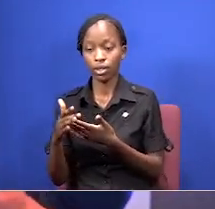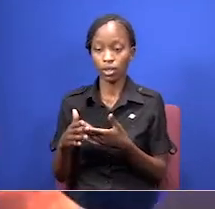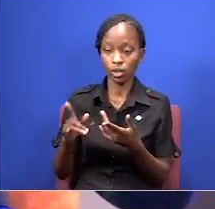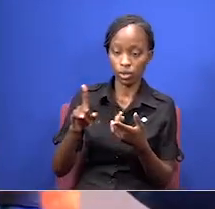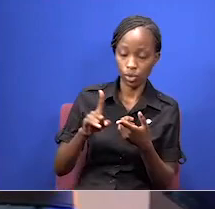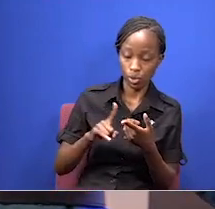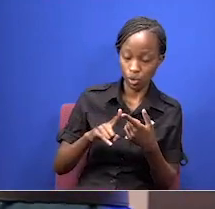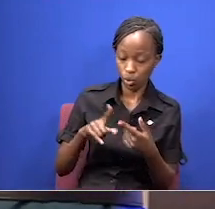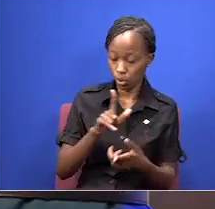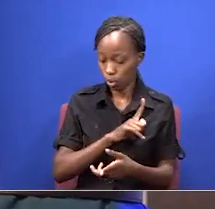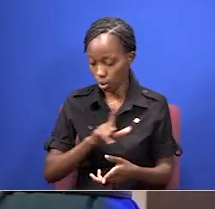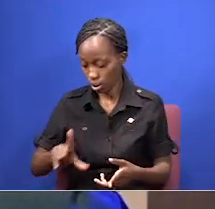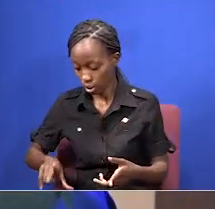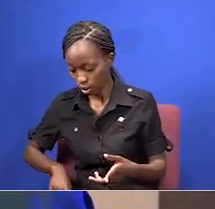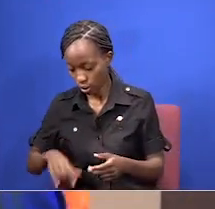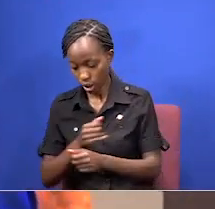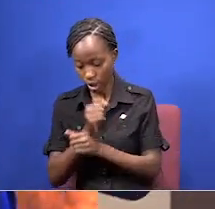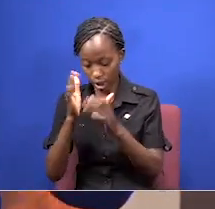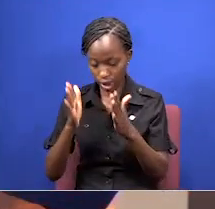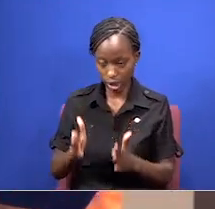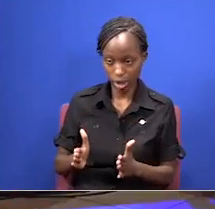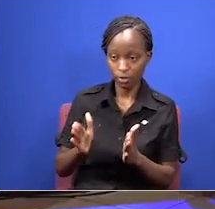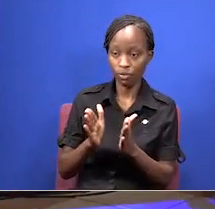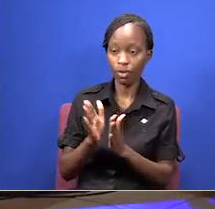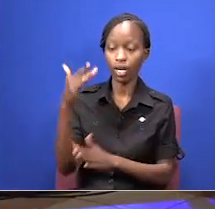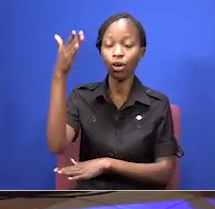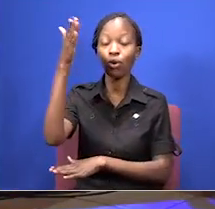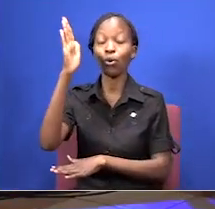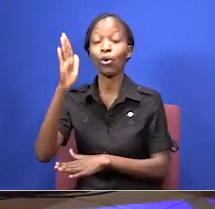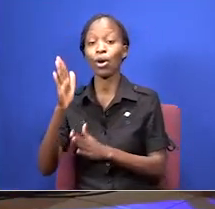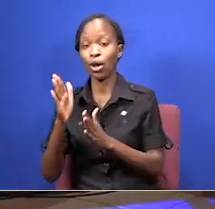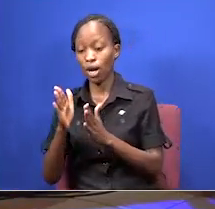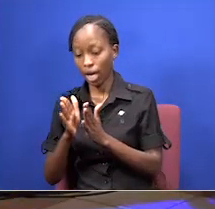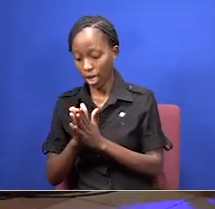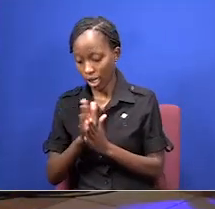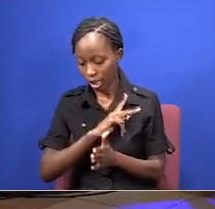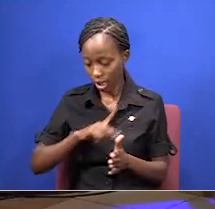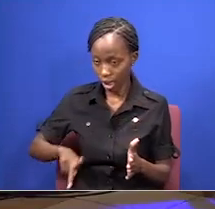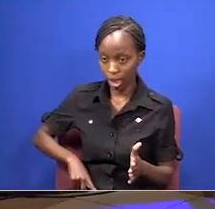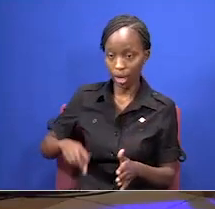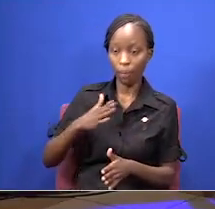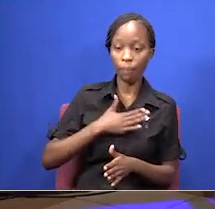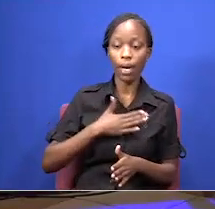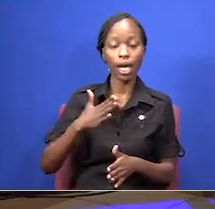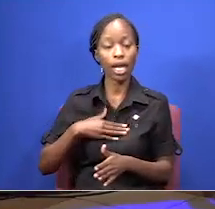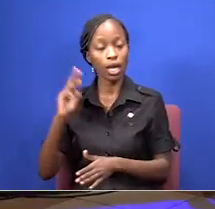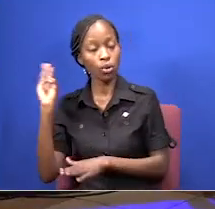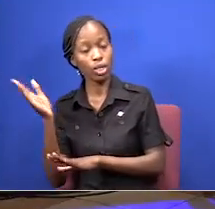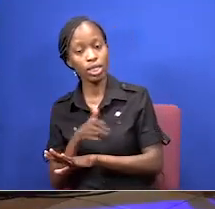To my Lord, my Savior, my God and King. I will